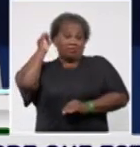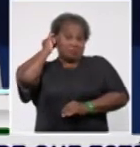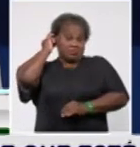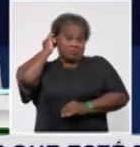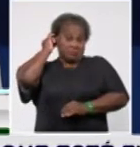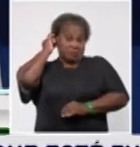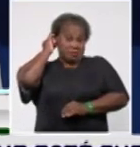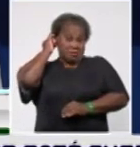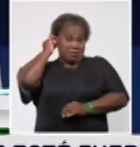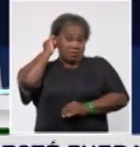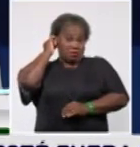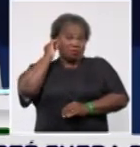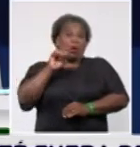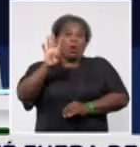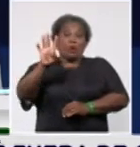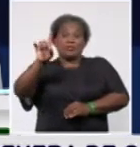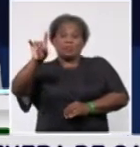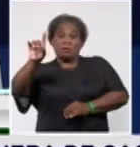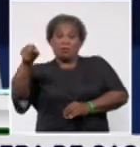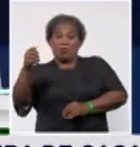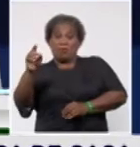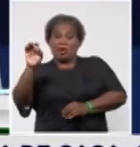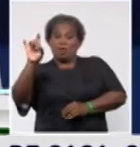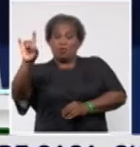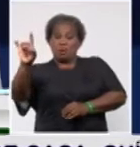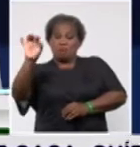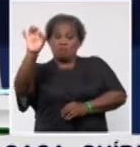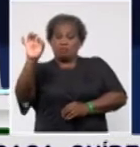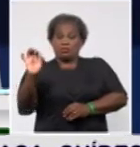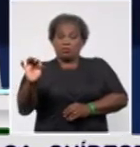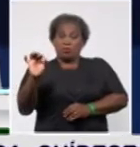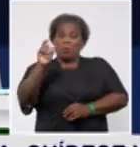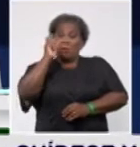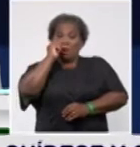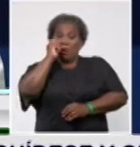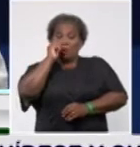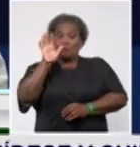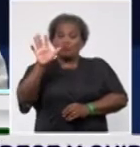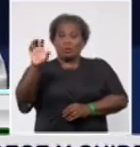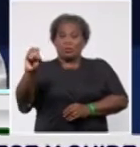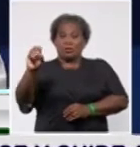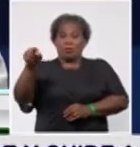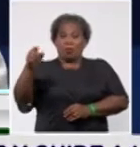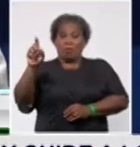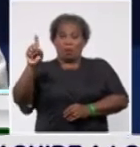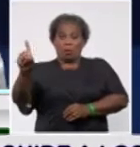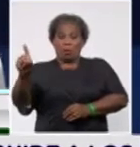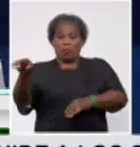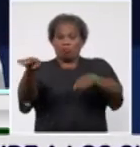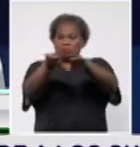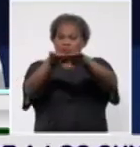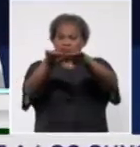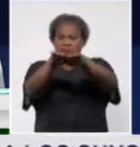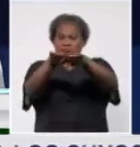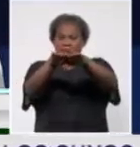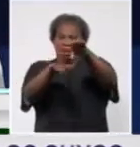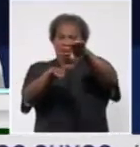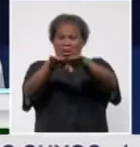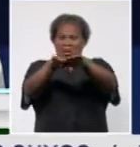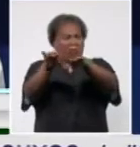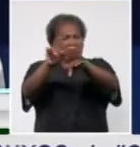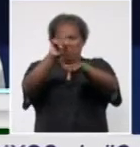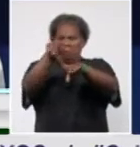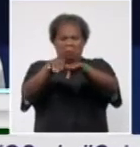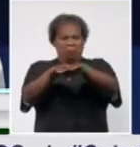representing 49.9% of all diagnosed cases on the island. As you can see, a similar rate between